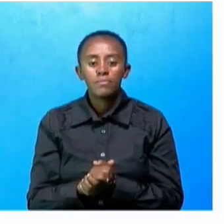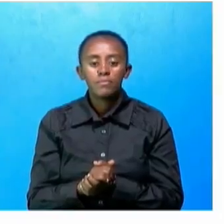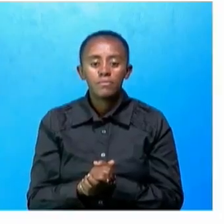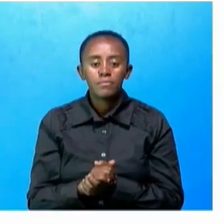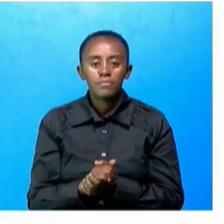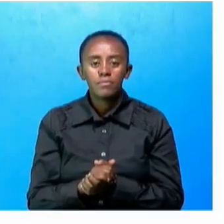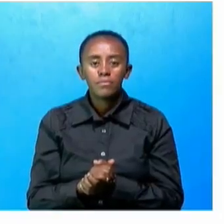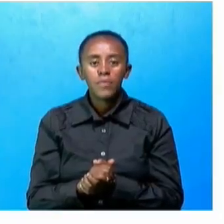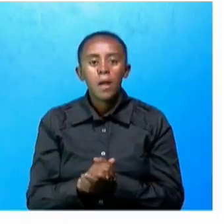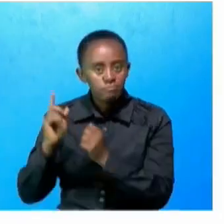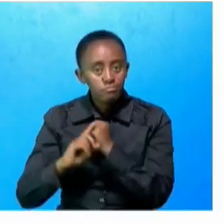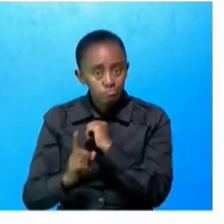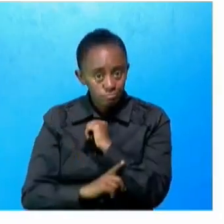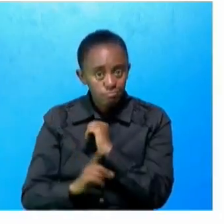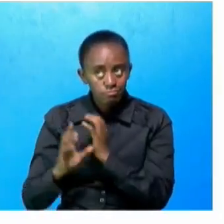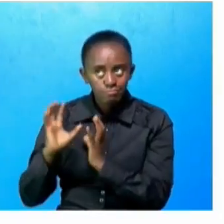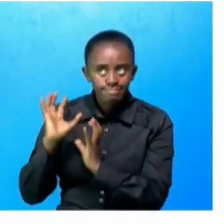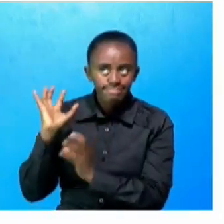basketball